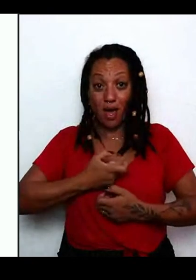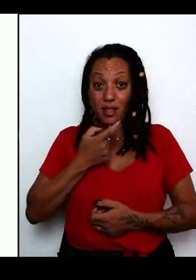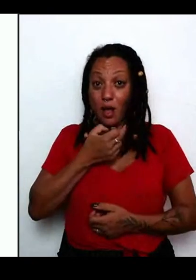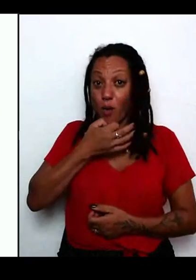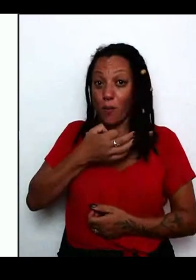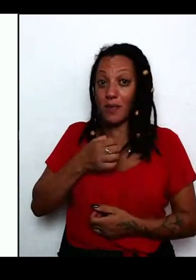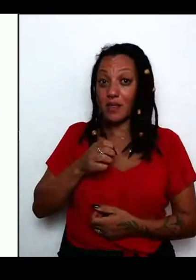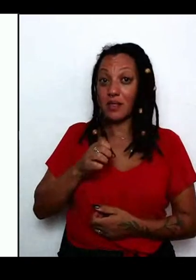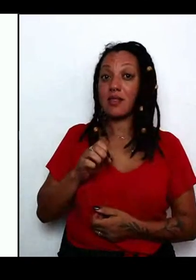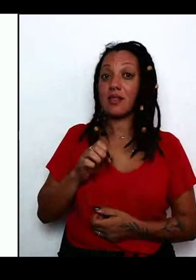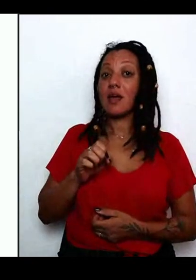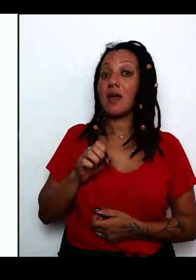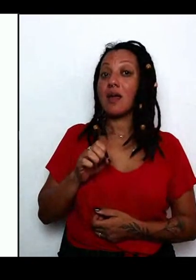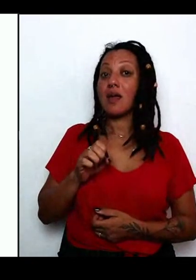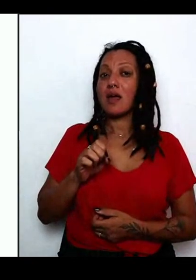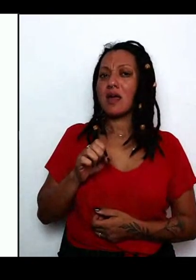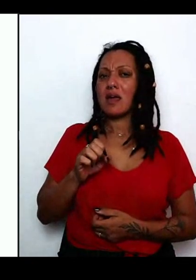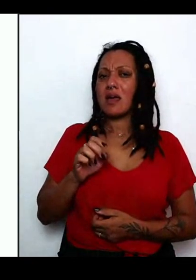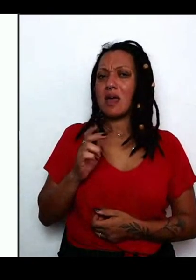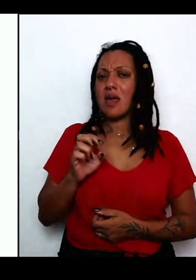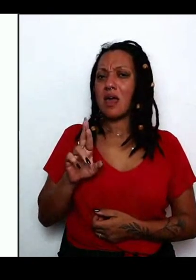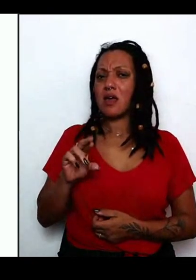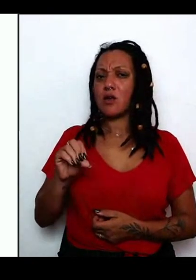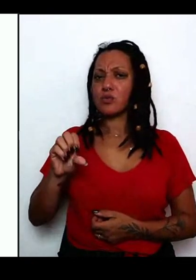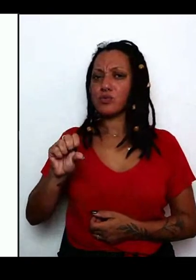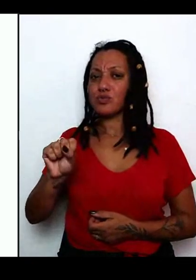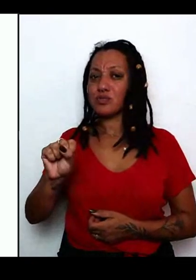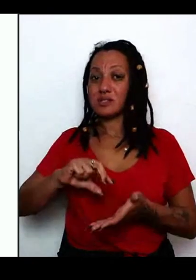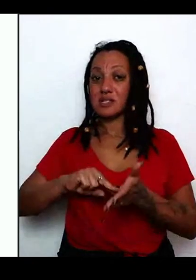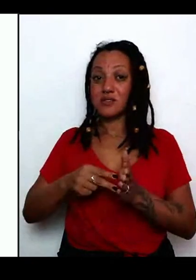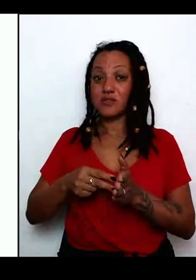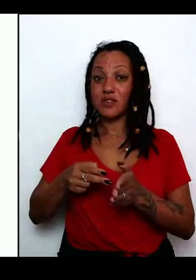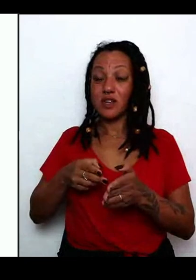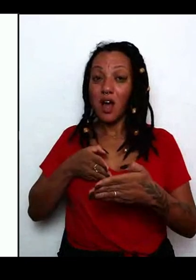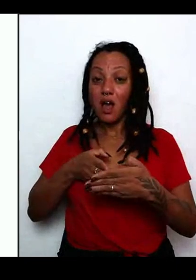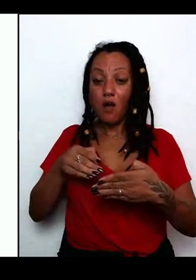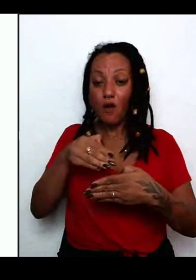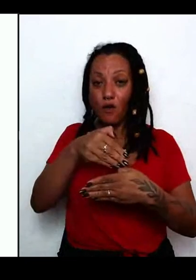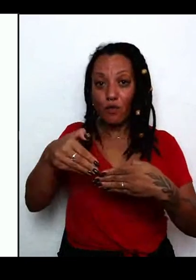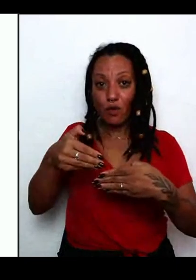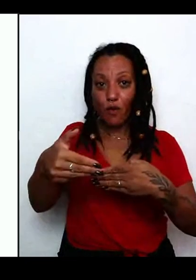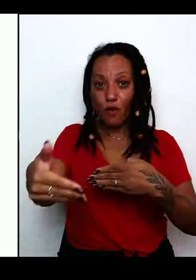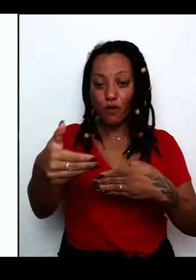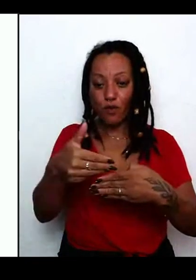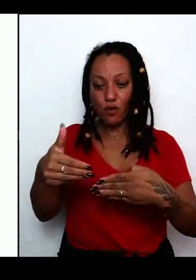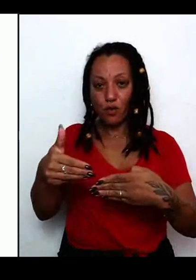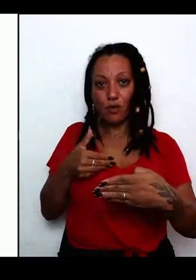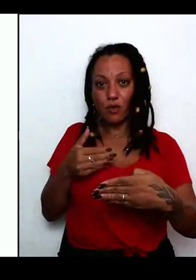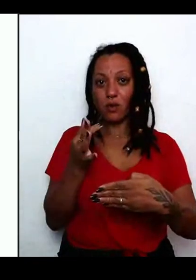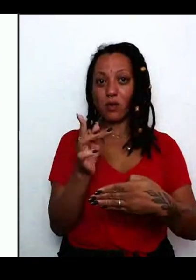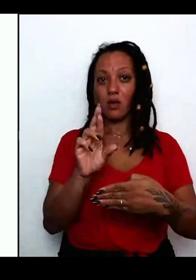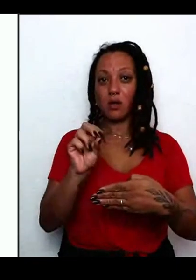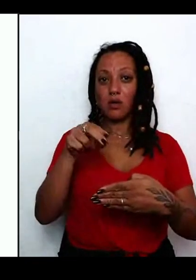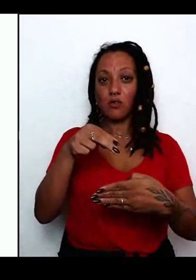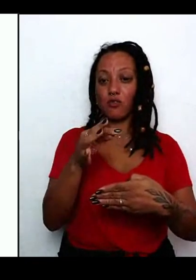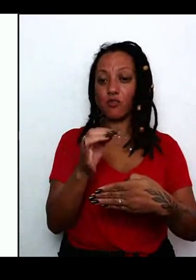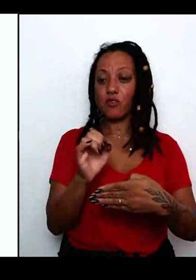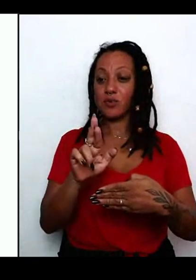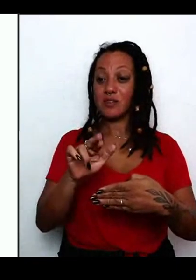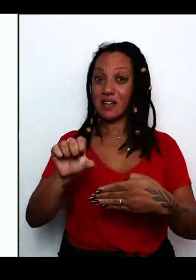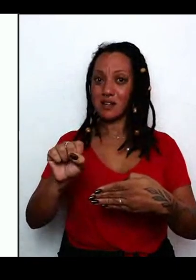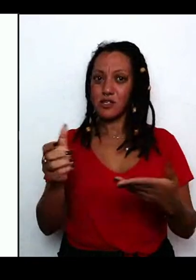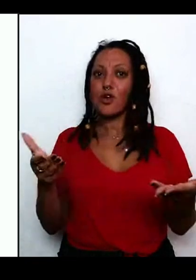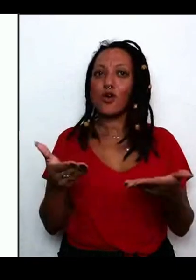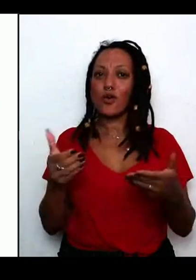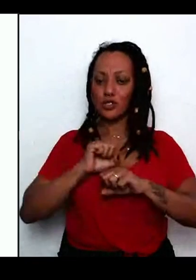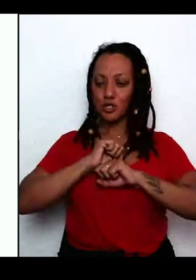heard bandana Shiva speak about separations and boundaries earlier today Eris makes me want to dissolve